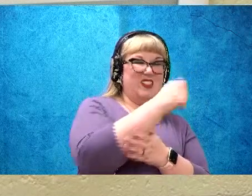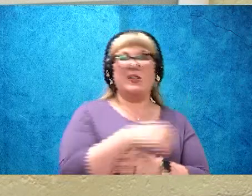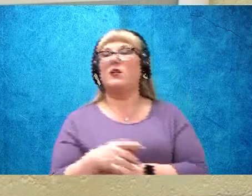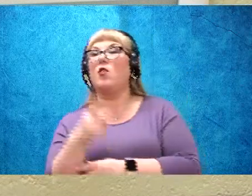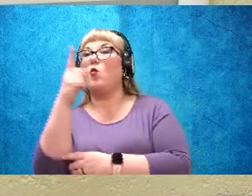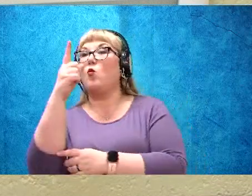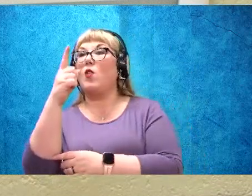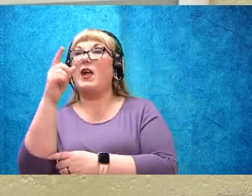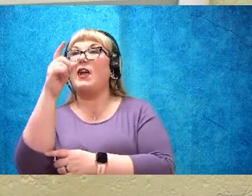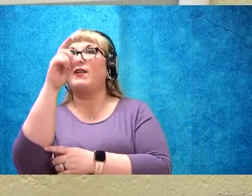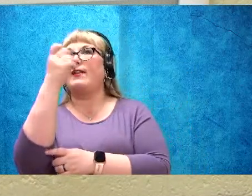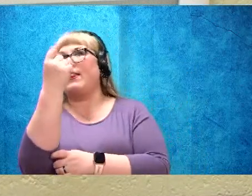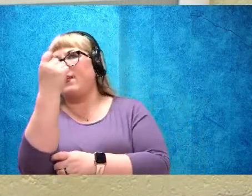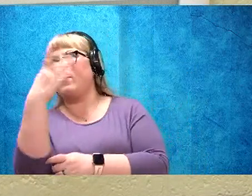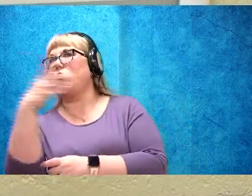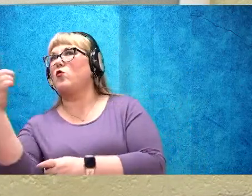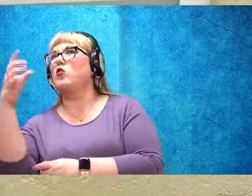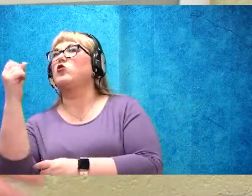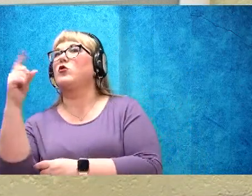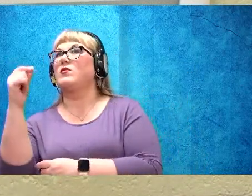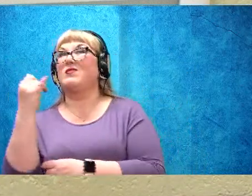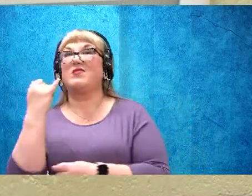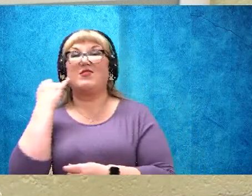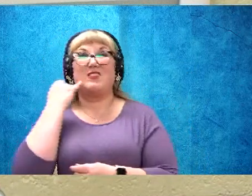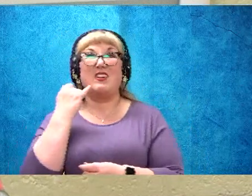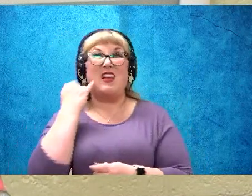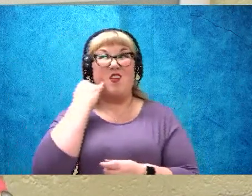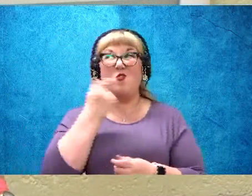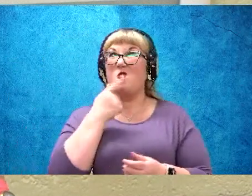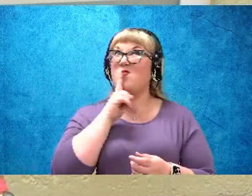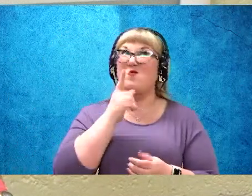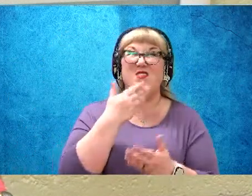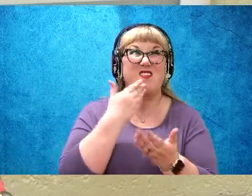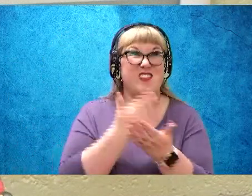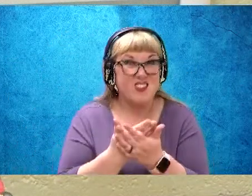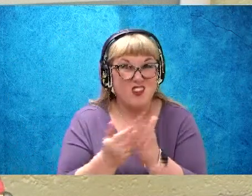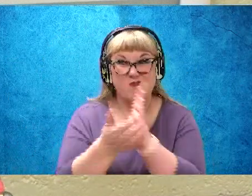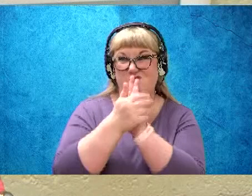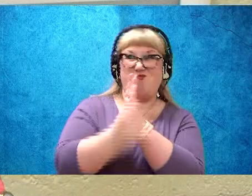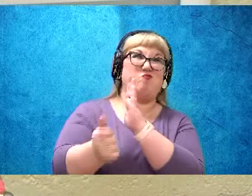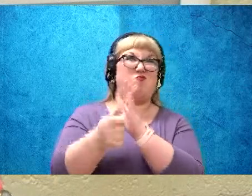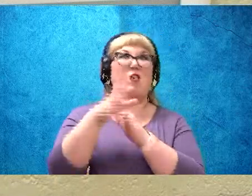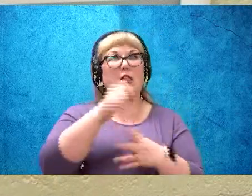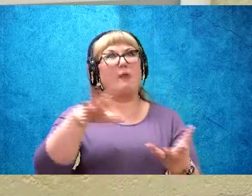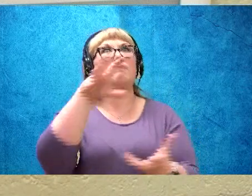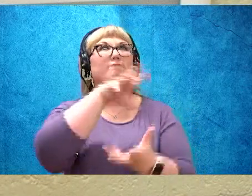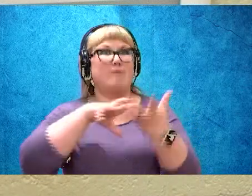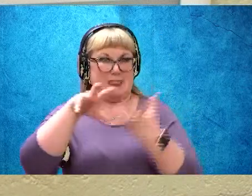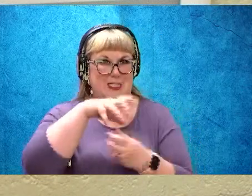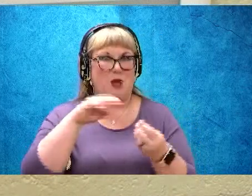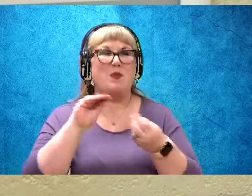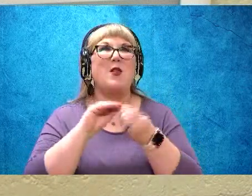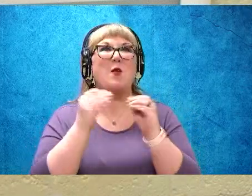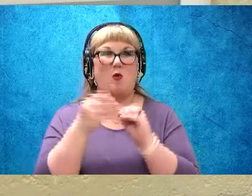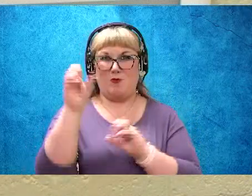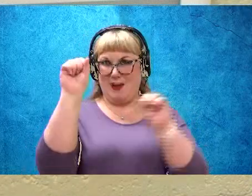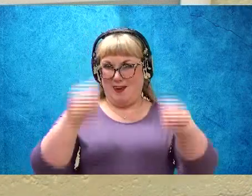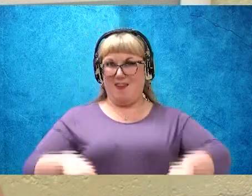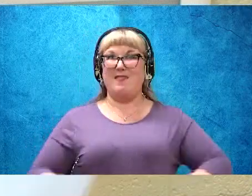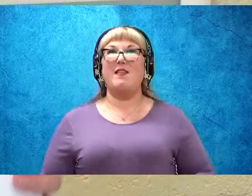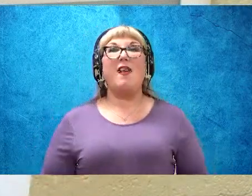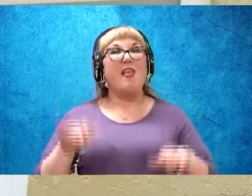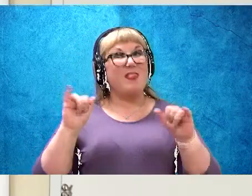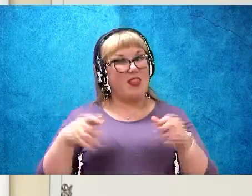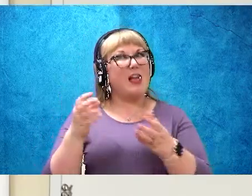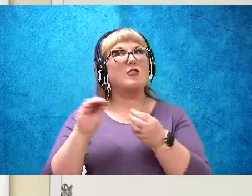And if you're really good, you can mix the numbers up and make it a little bit more difficult. All right, so that is our number parking